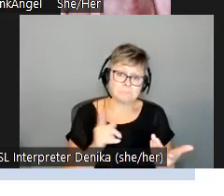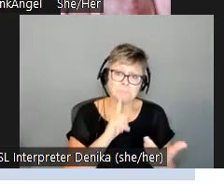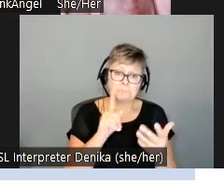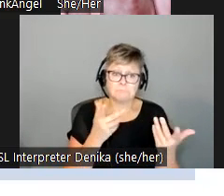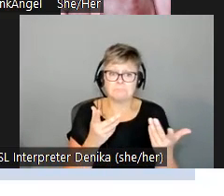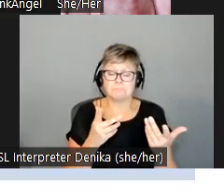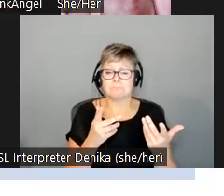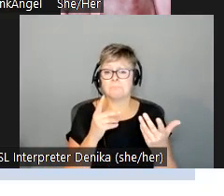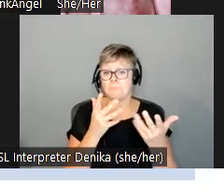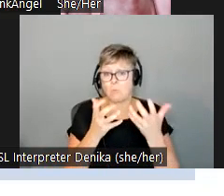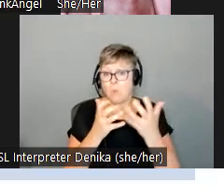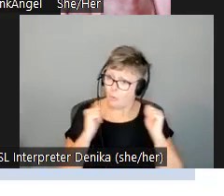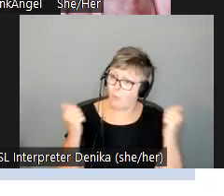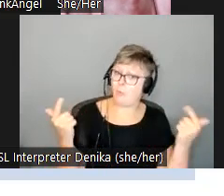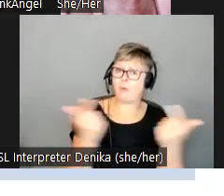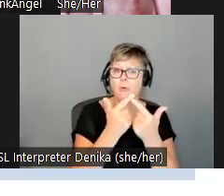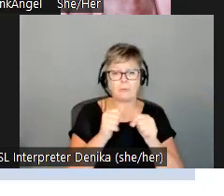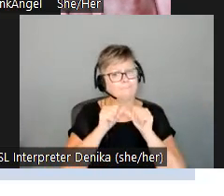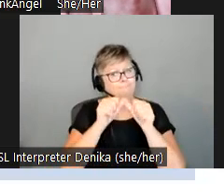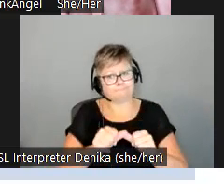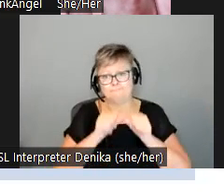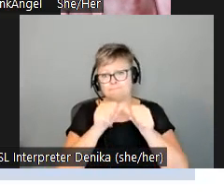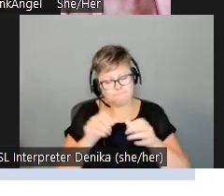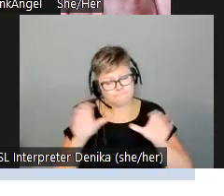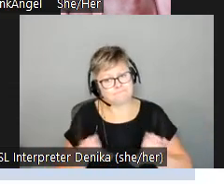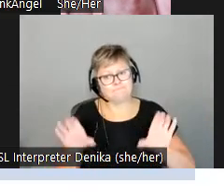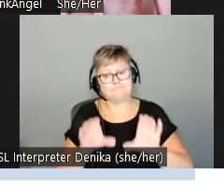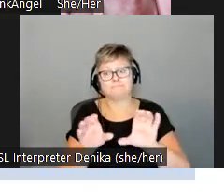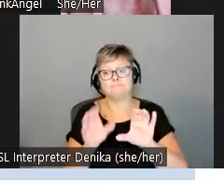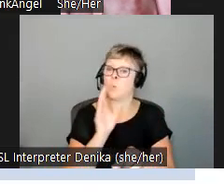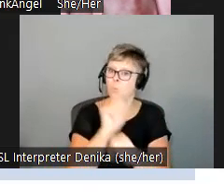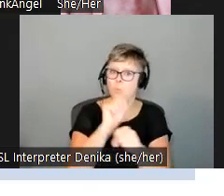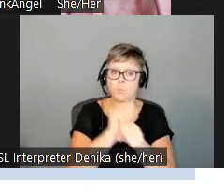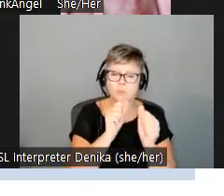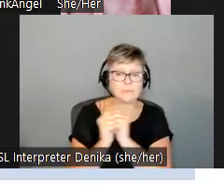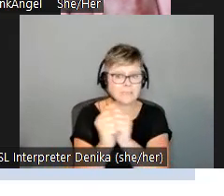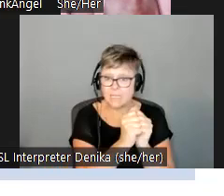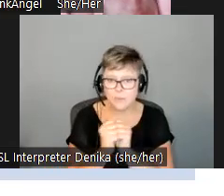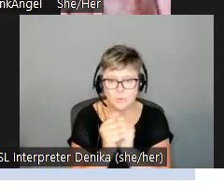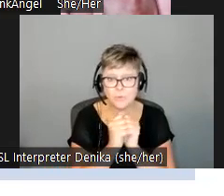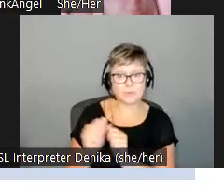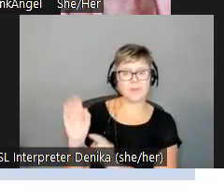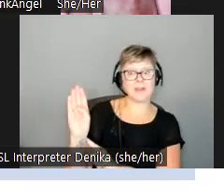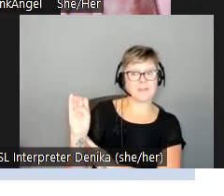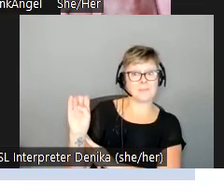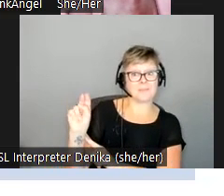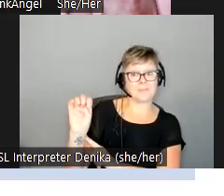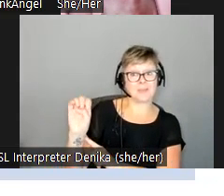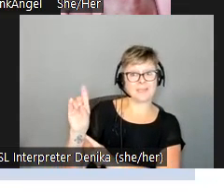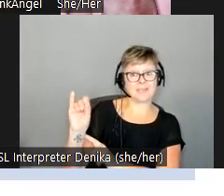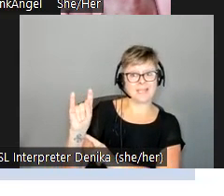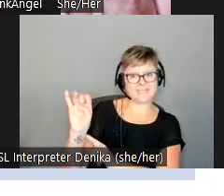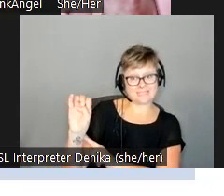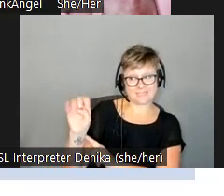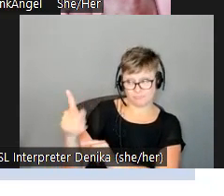we all continue to face. But as we all work together in our own ways, as Benedict says, we all have each has